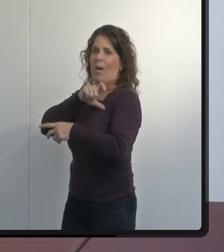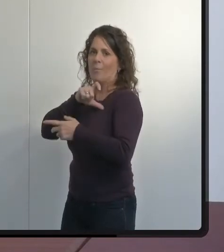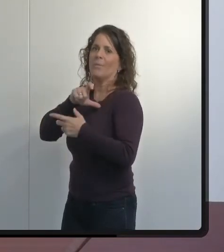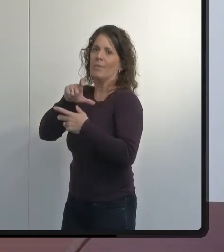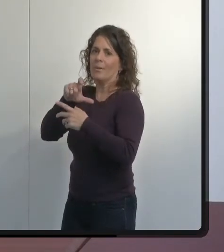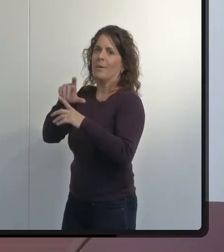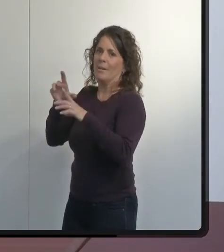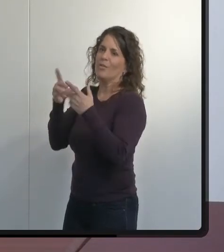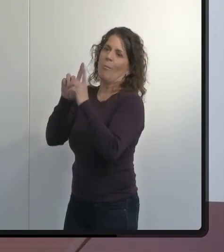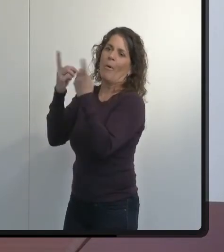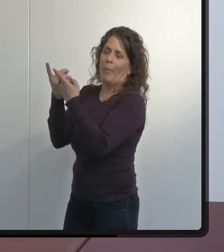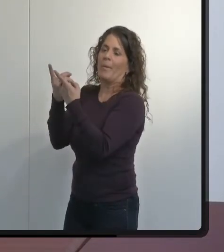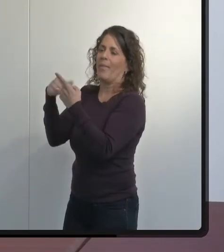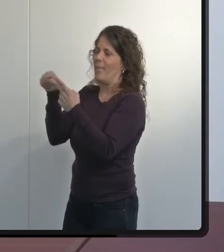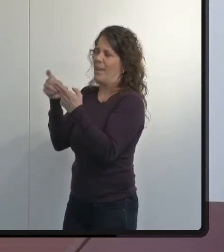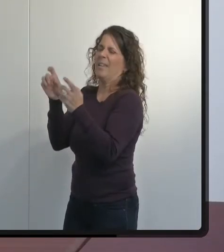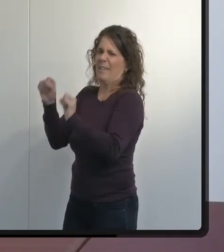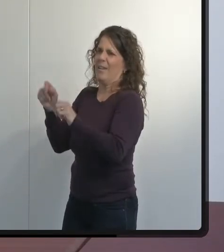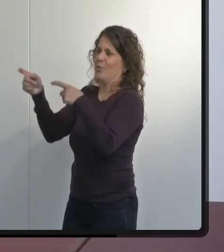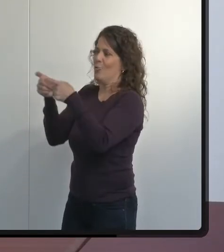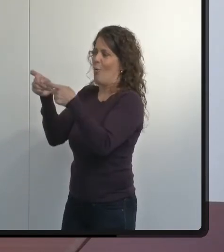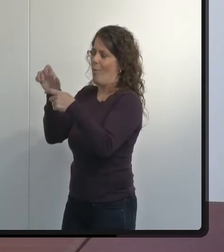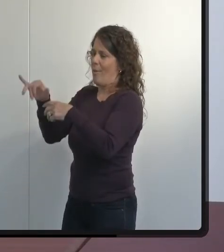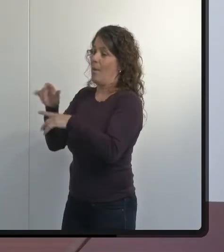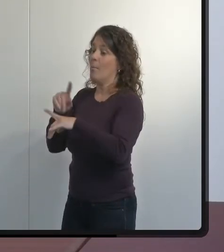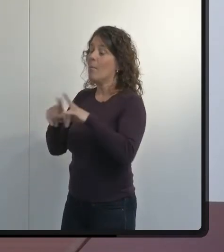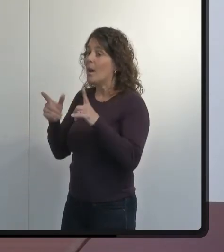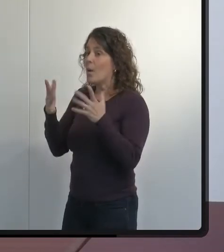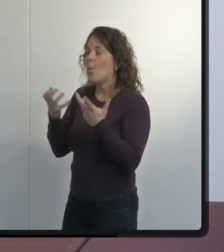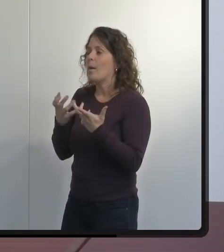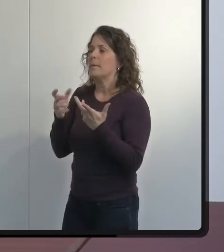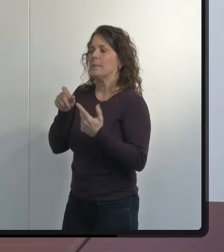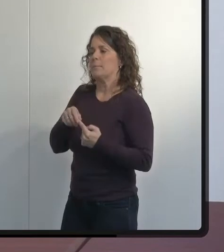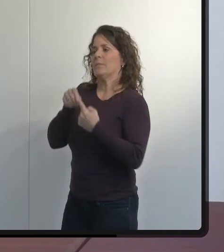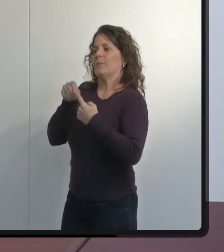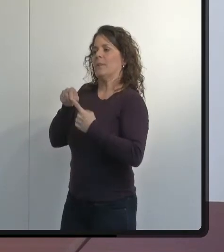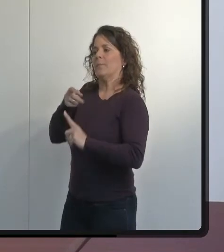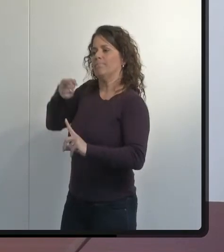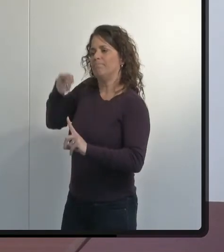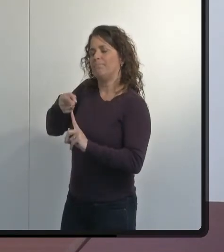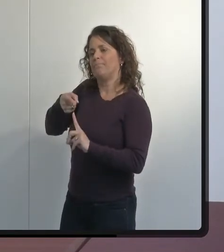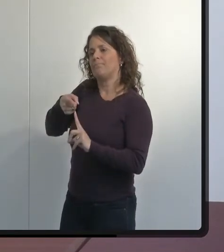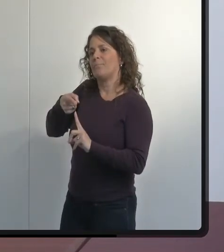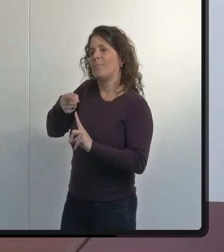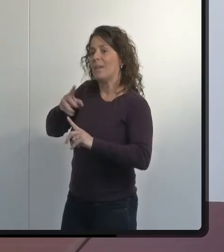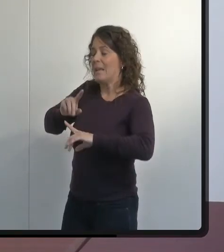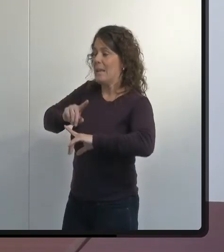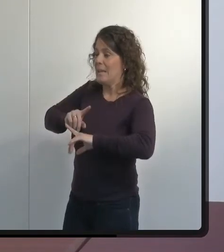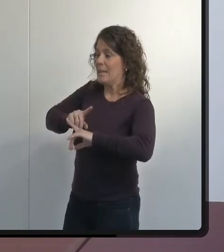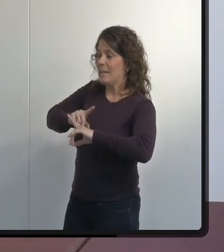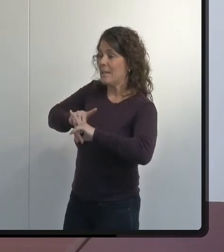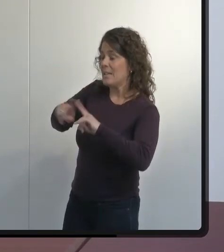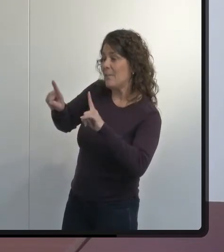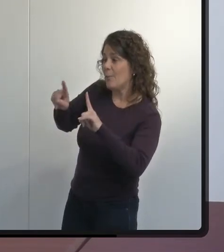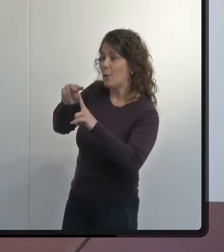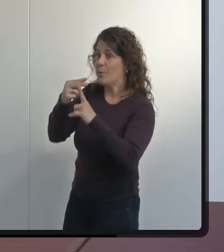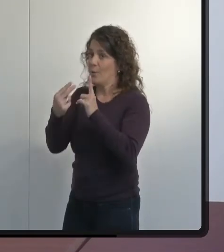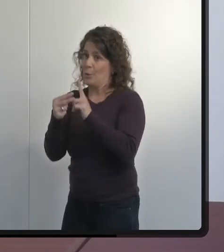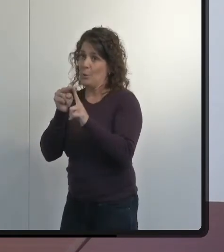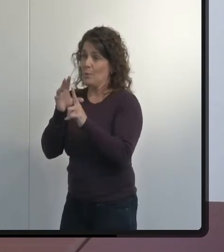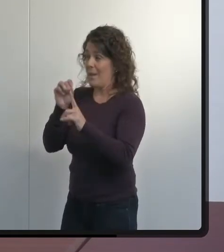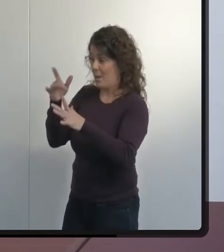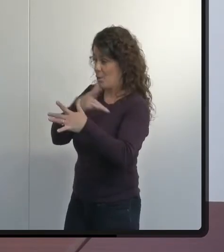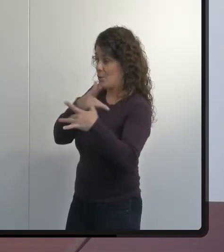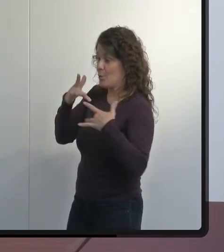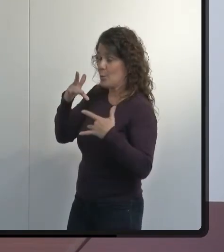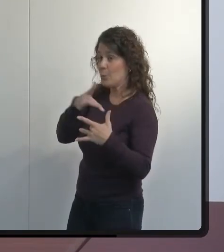important message that I'd like to communicate to the public is that, the differences of views and the concerns people have about the